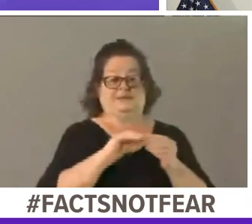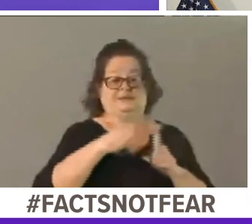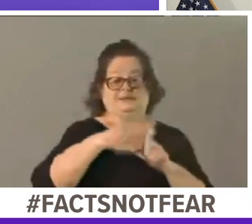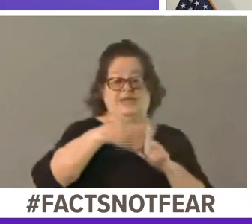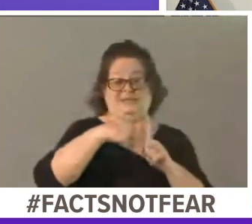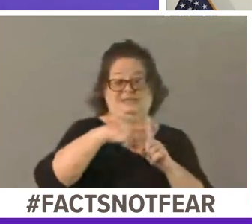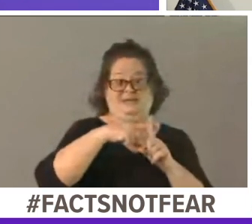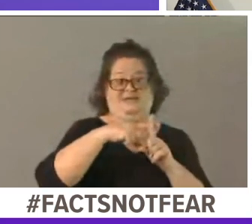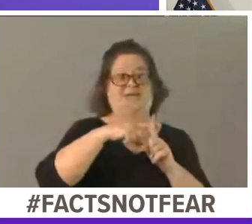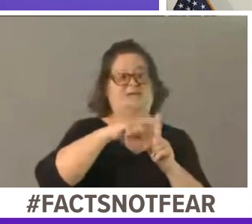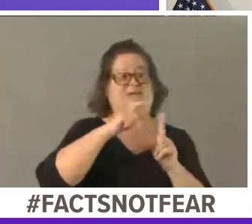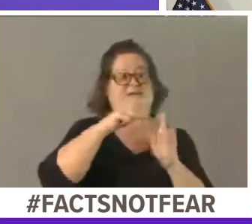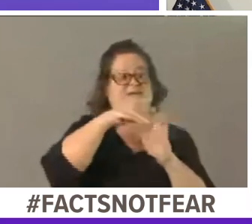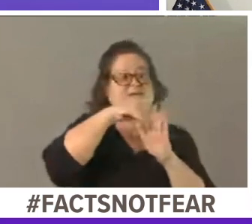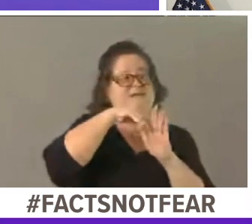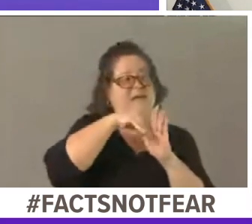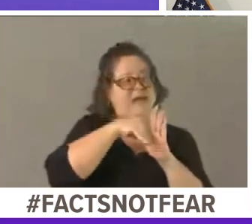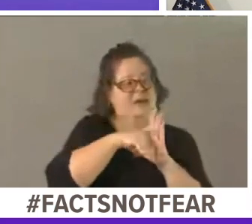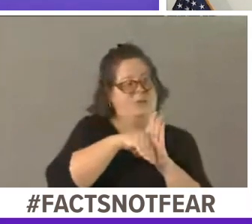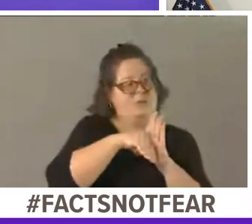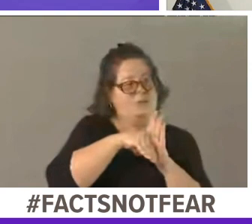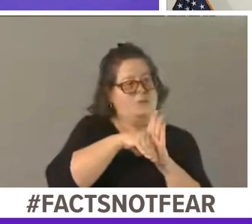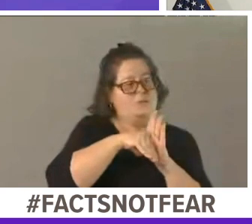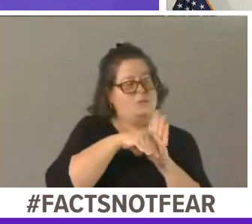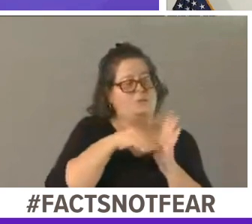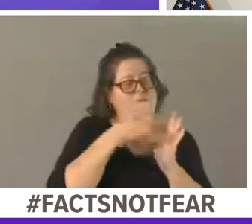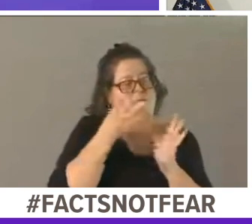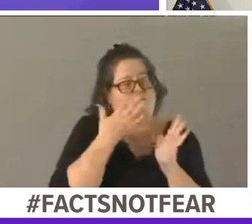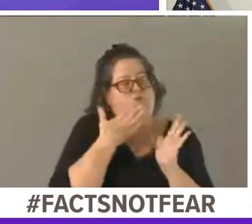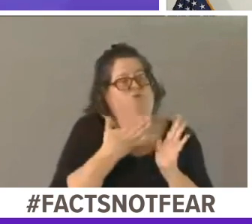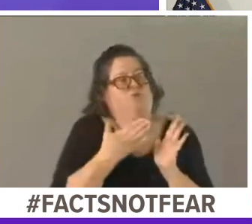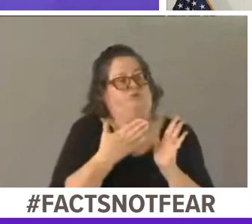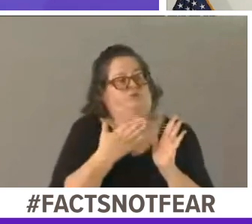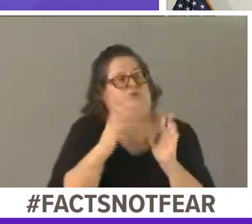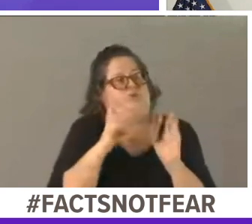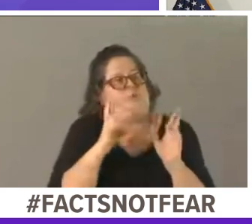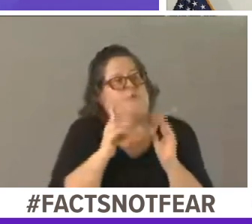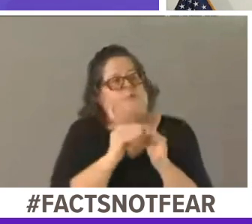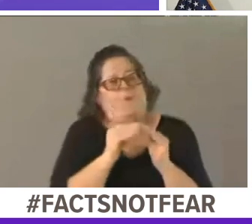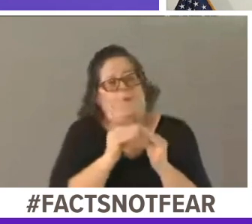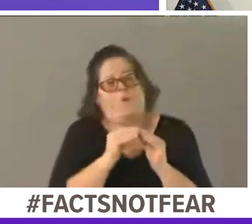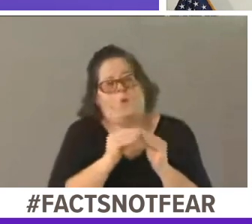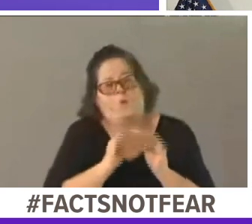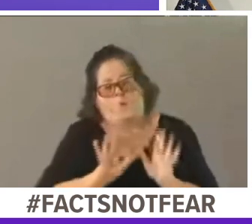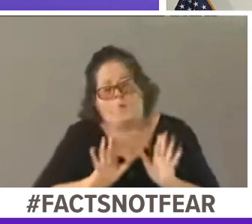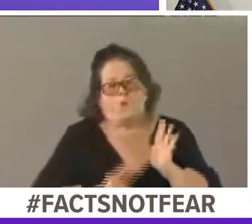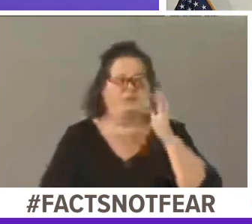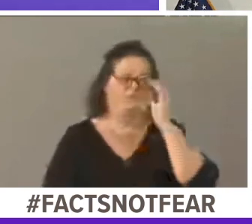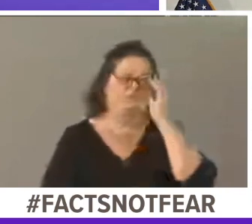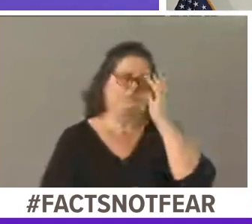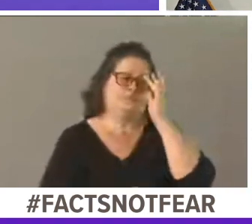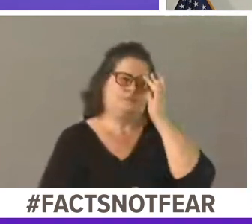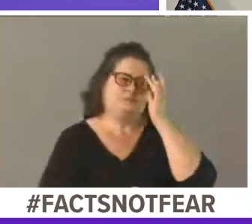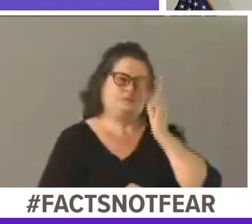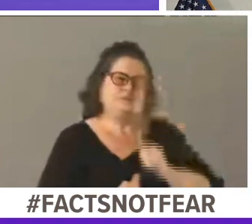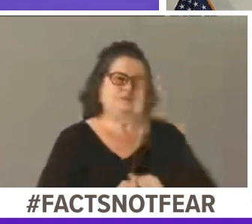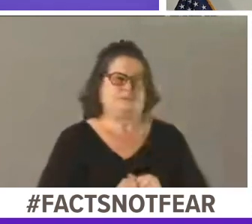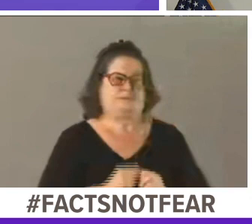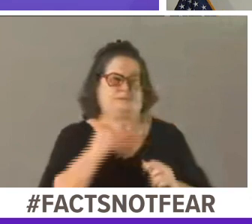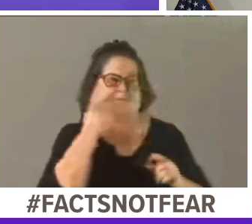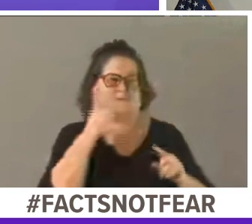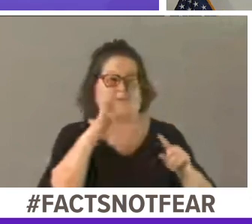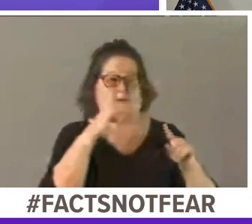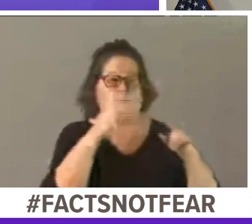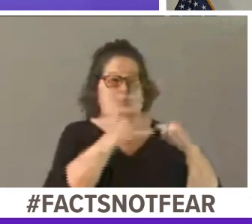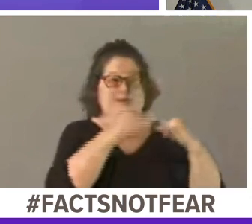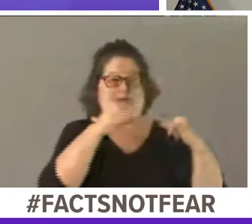good sign and a good direction. Let's take a look at the COVID-like illness surveillance. That's the blue line, and